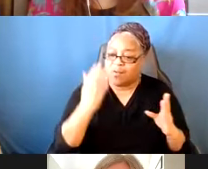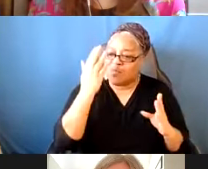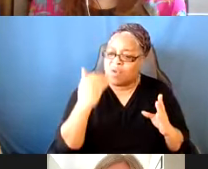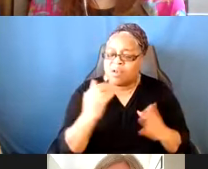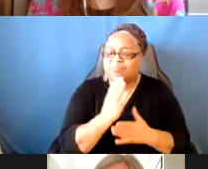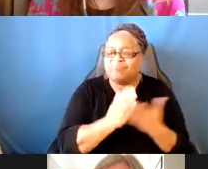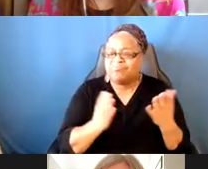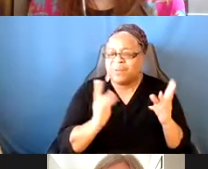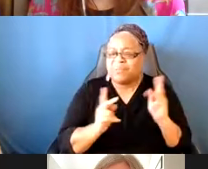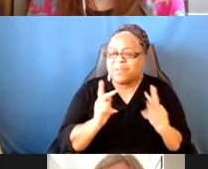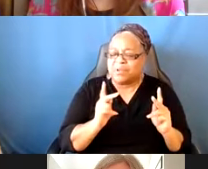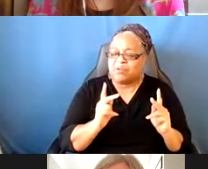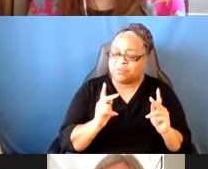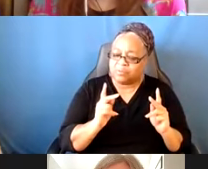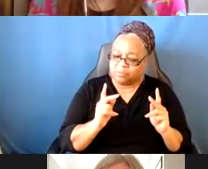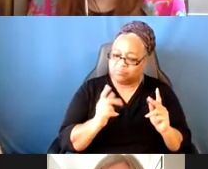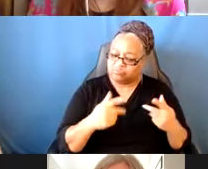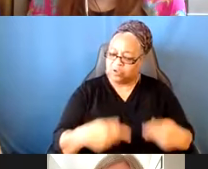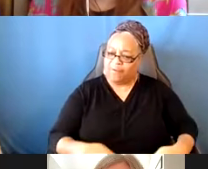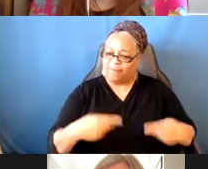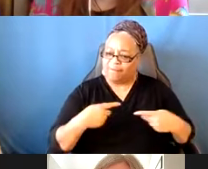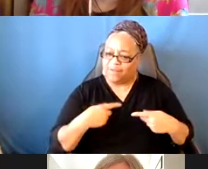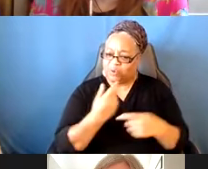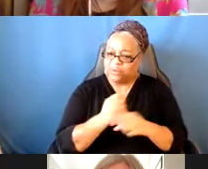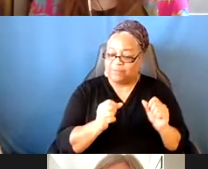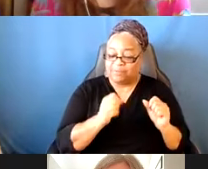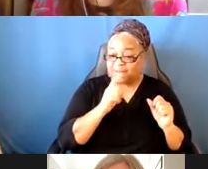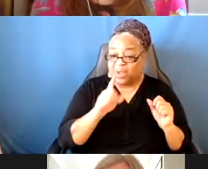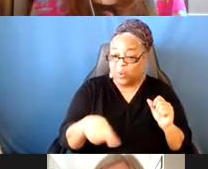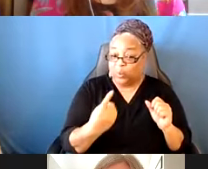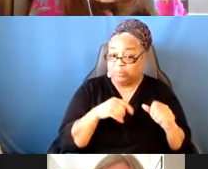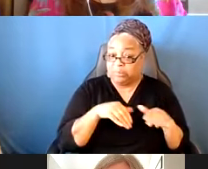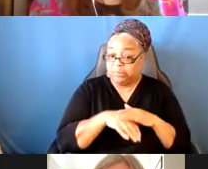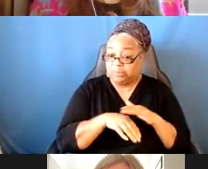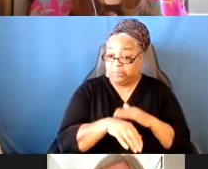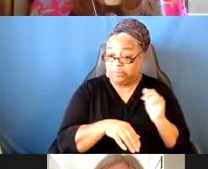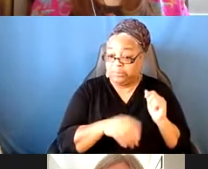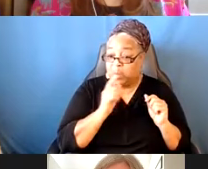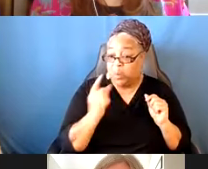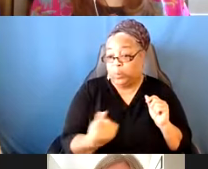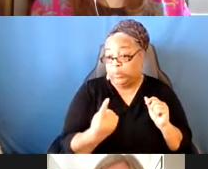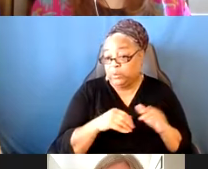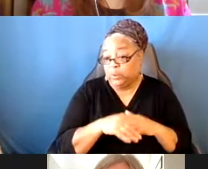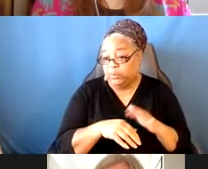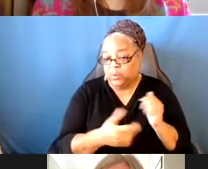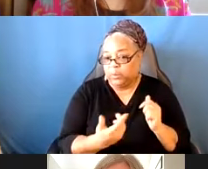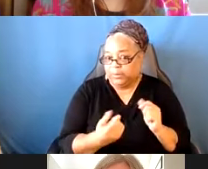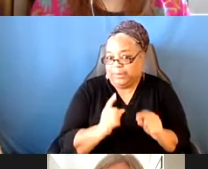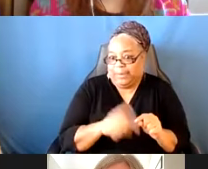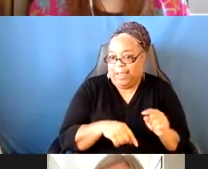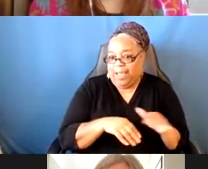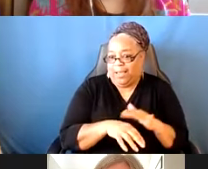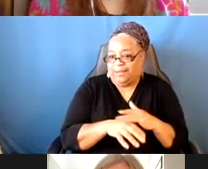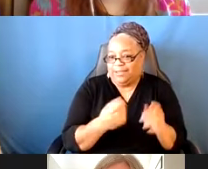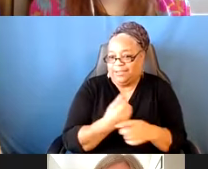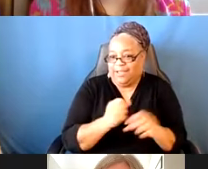whom physical safety is not always accessible, or it's completely inaccessible if there are folks who are